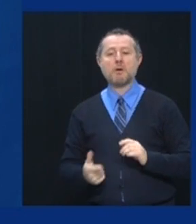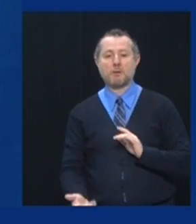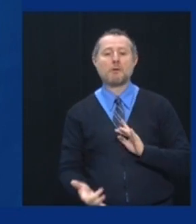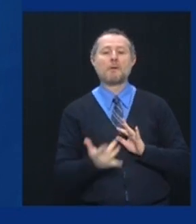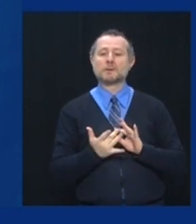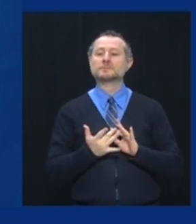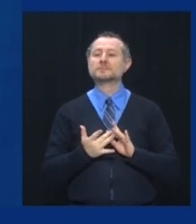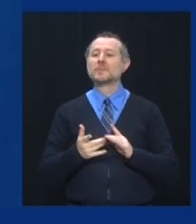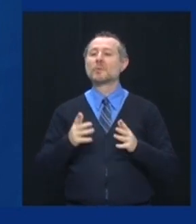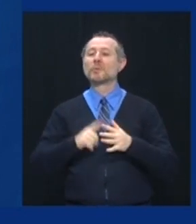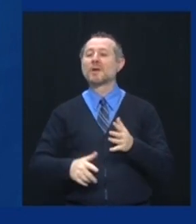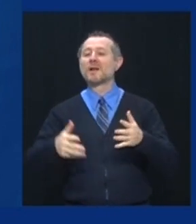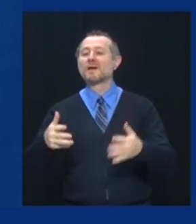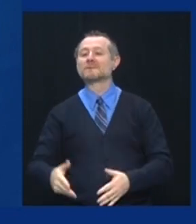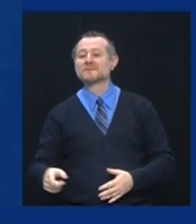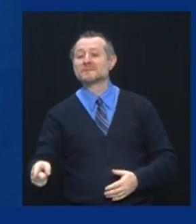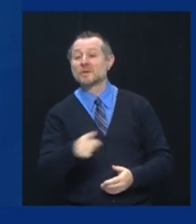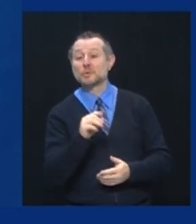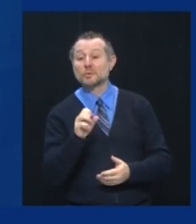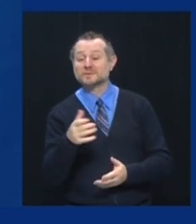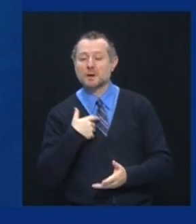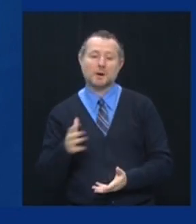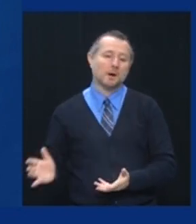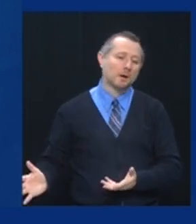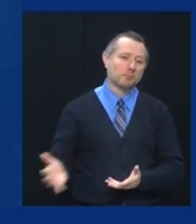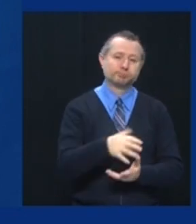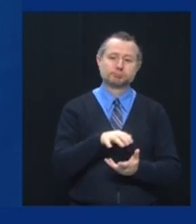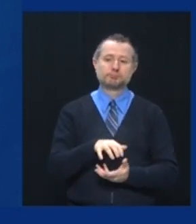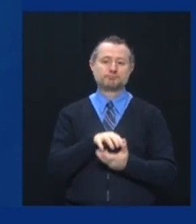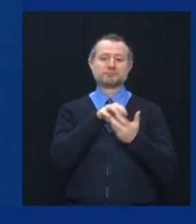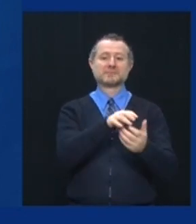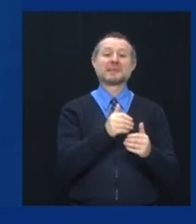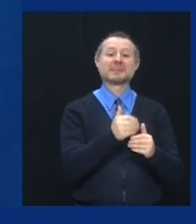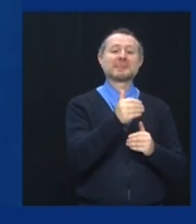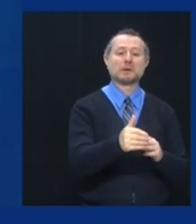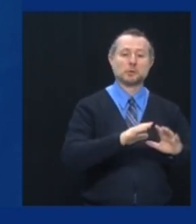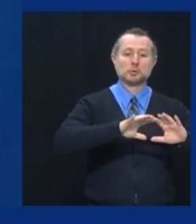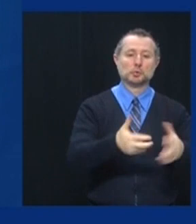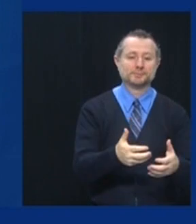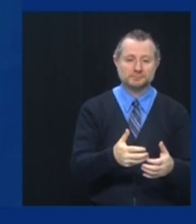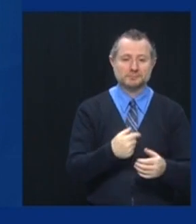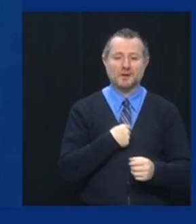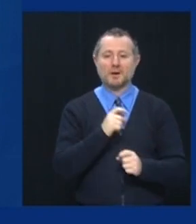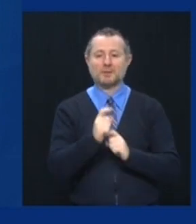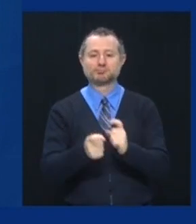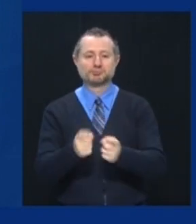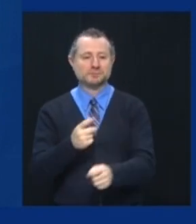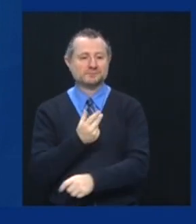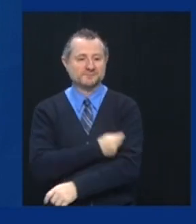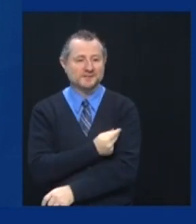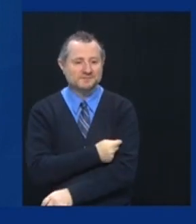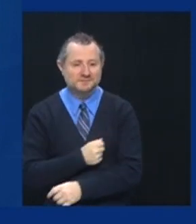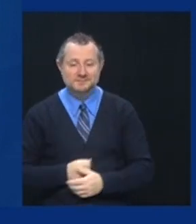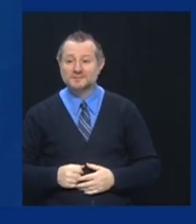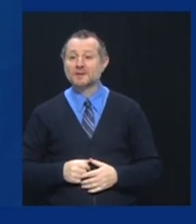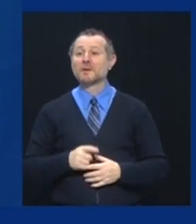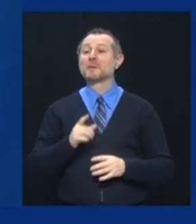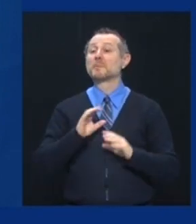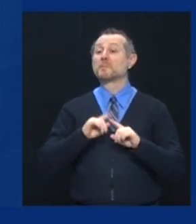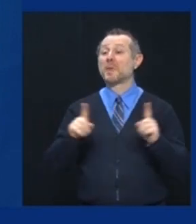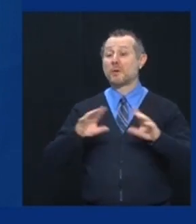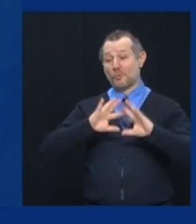supply back and we'll go to the next tranche, we'll go to essential workers. But as a group, we've